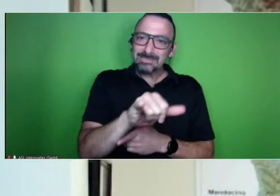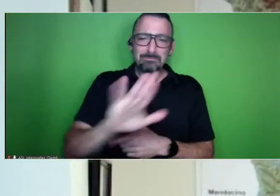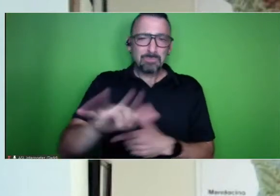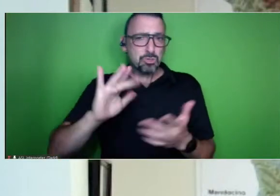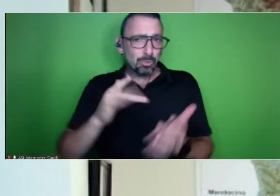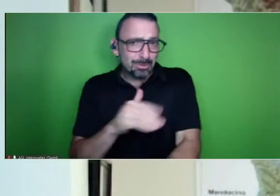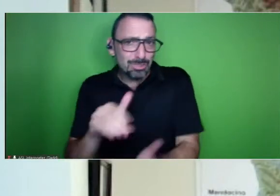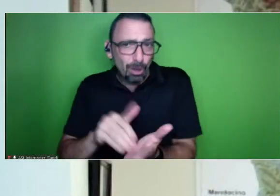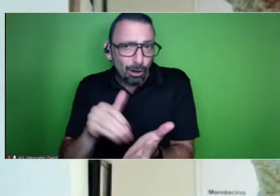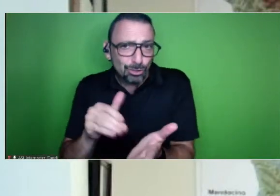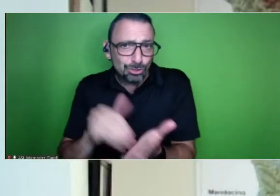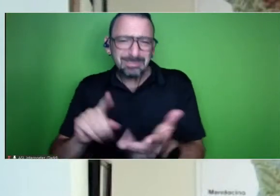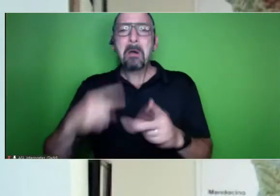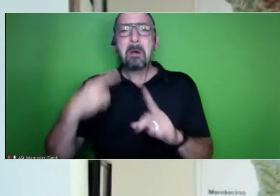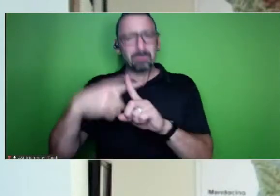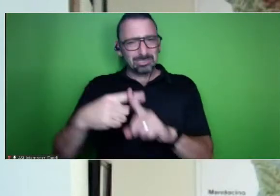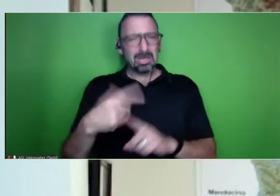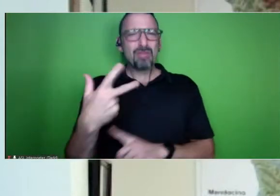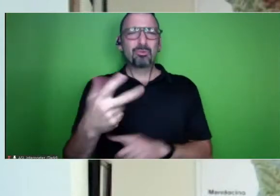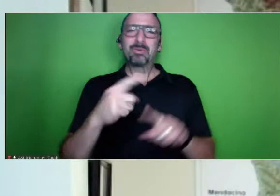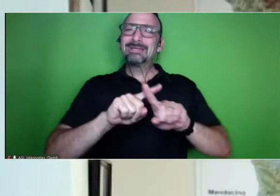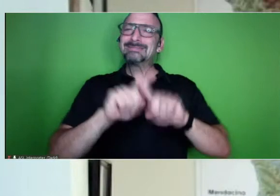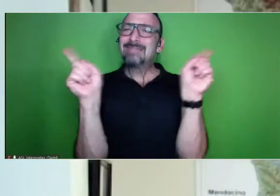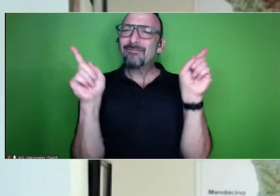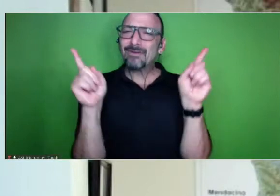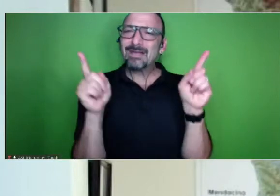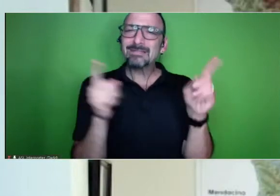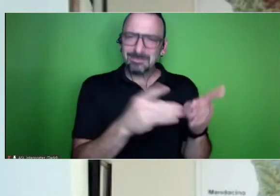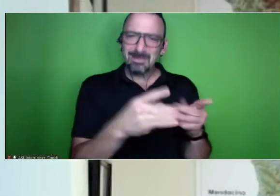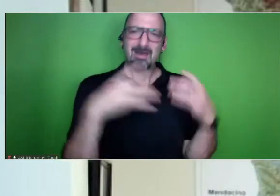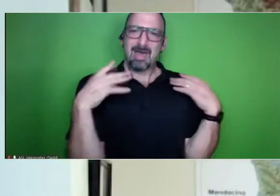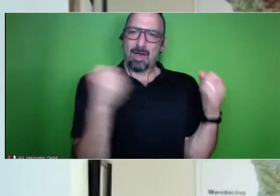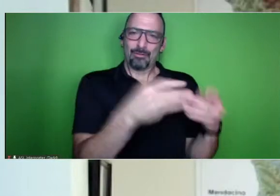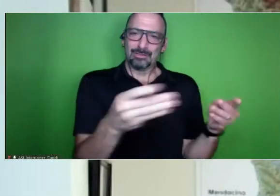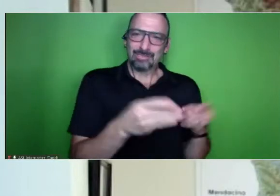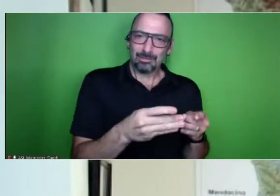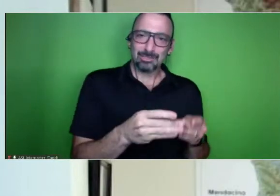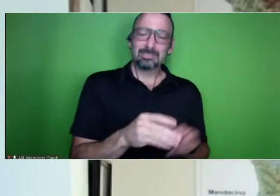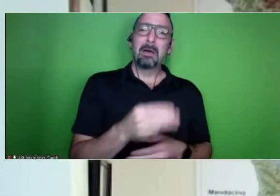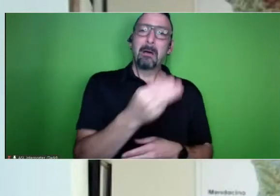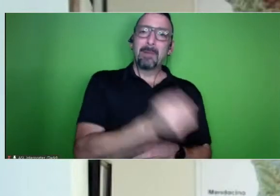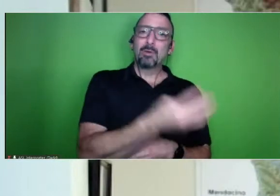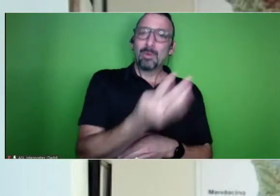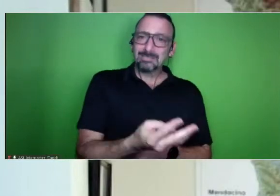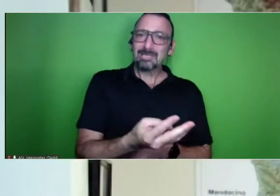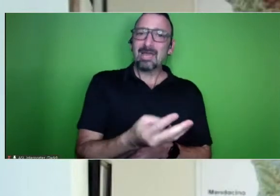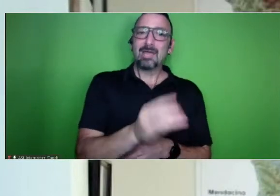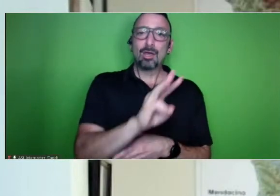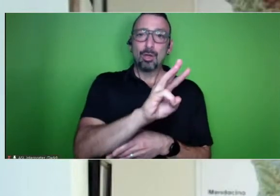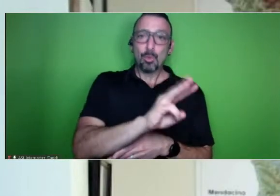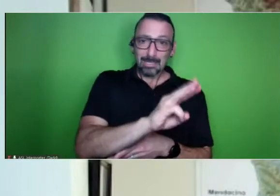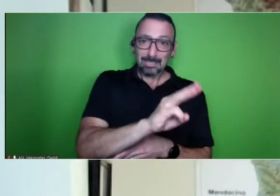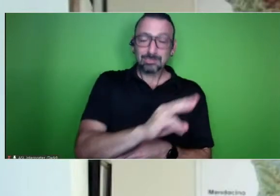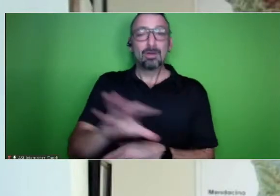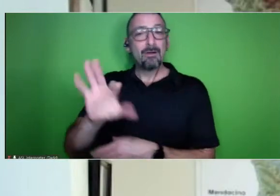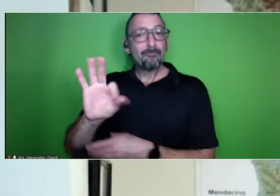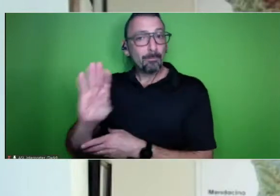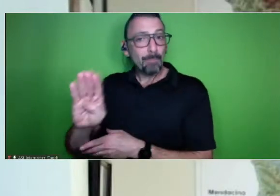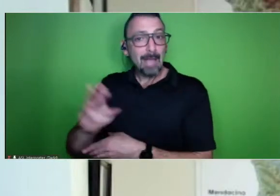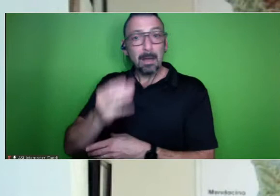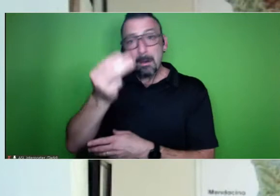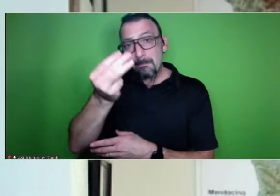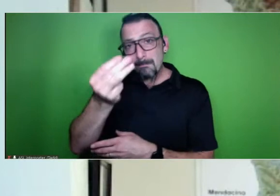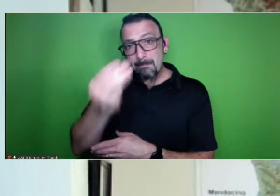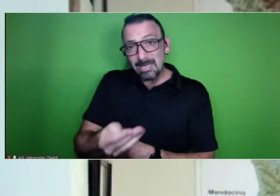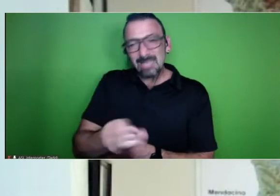clinics at all 3 of our public health centers in Willits, Monday and Wednesday from 12:30 to 5:30, and in Fort Bragg on Mondays